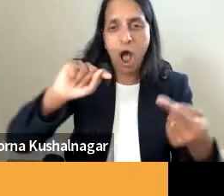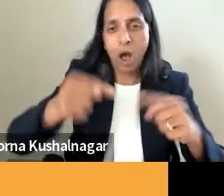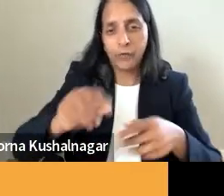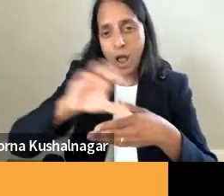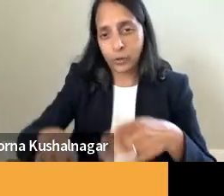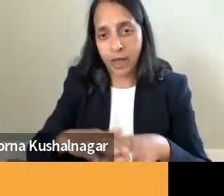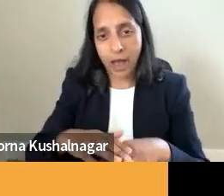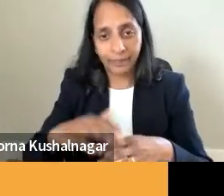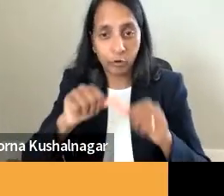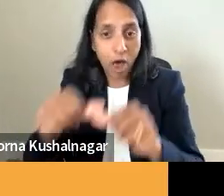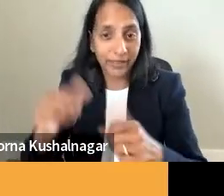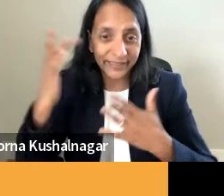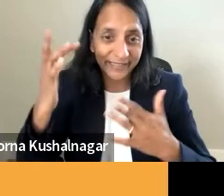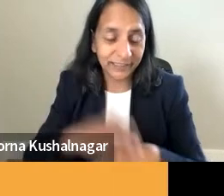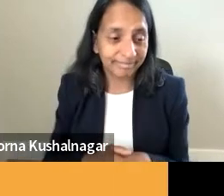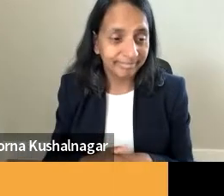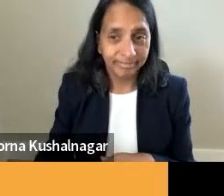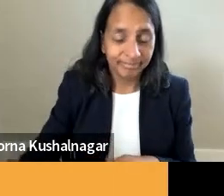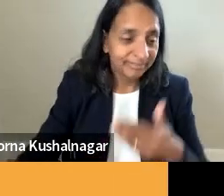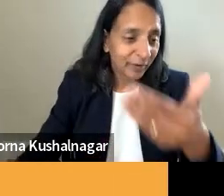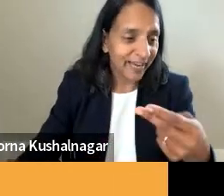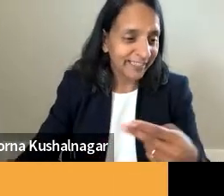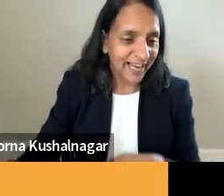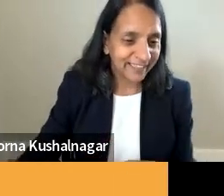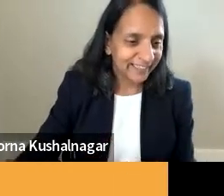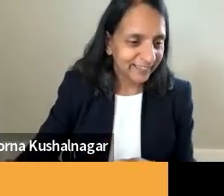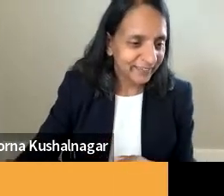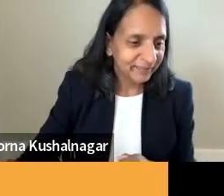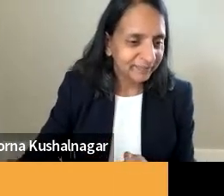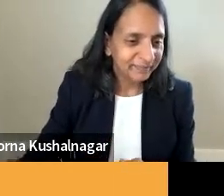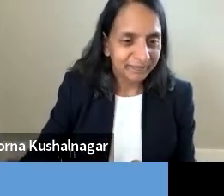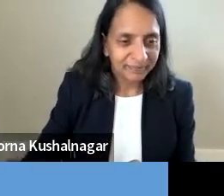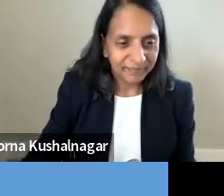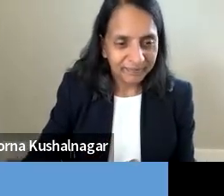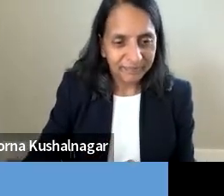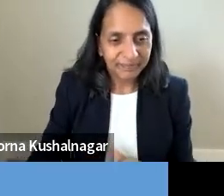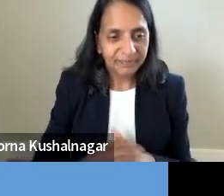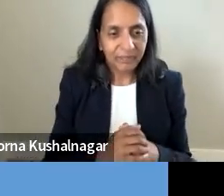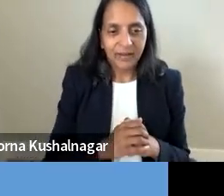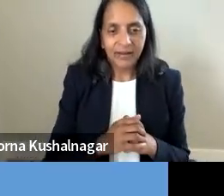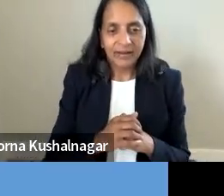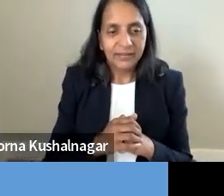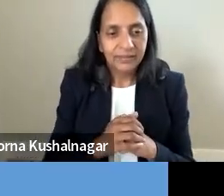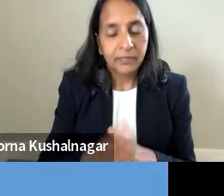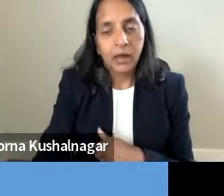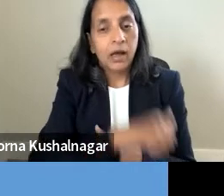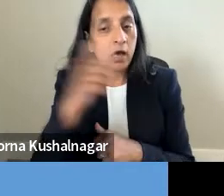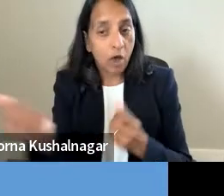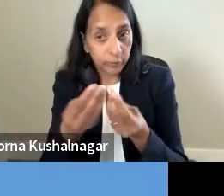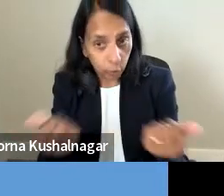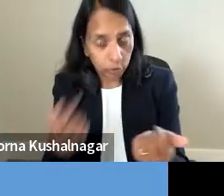language deprivation and those harmful outcomes on chronic diseases.